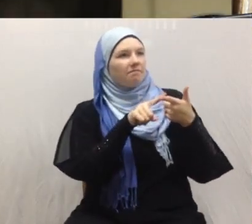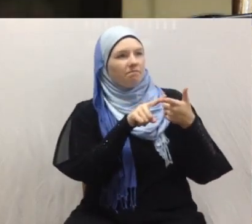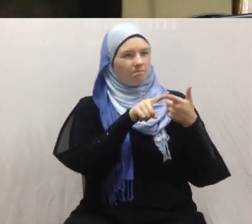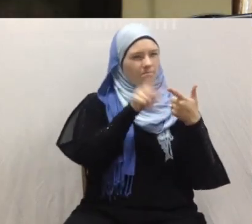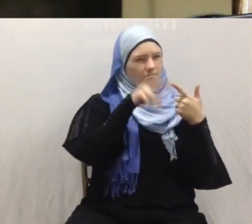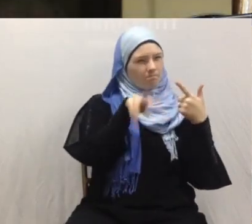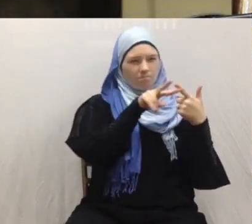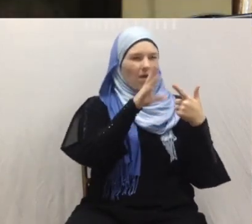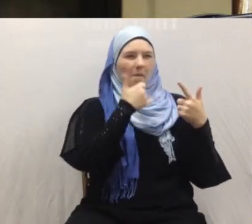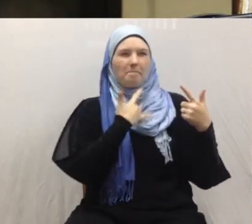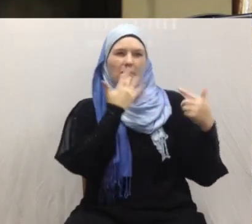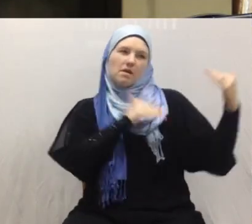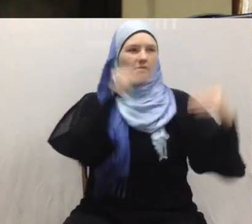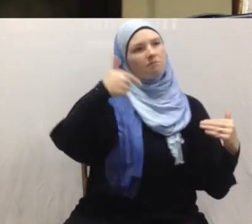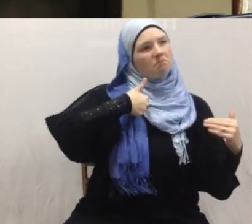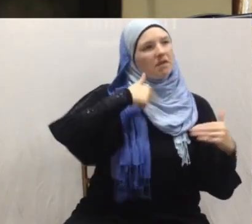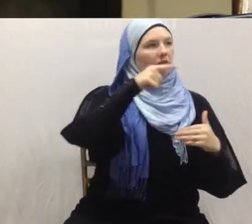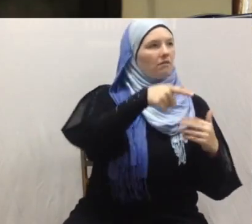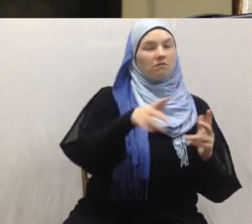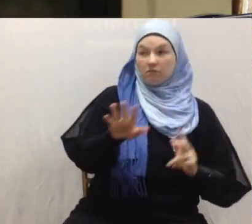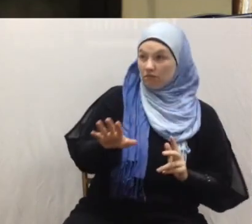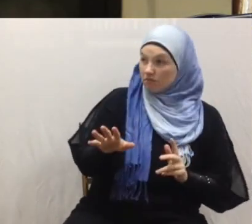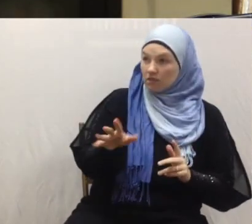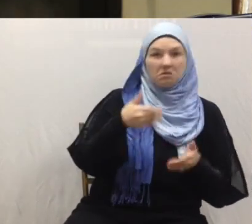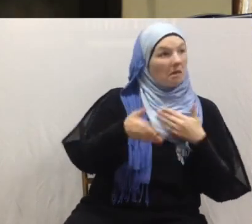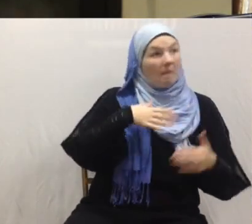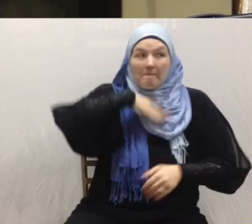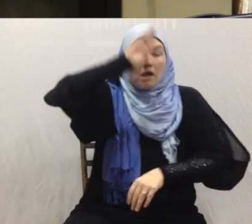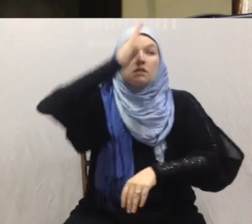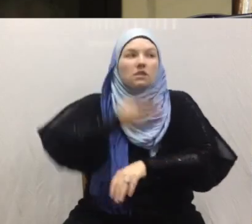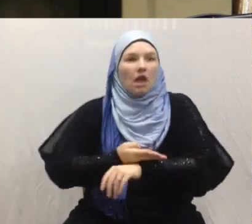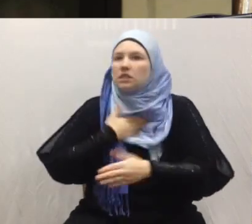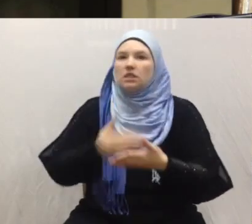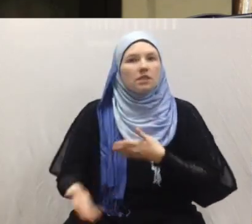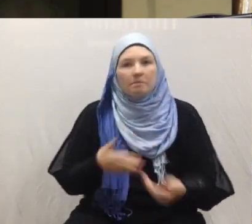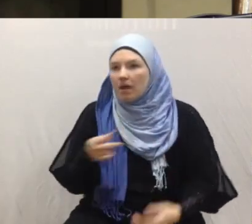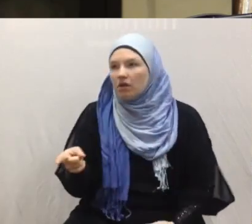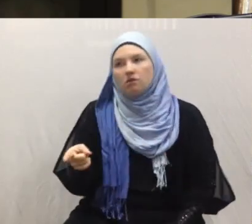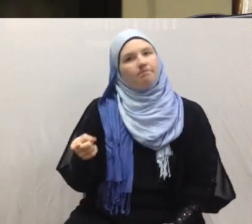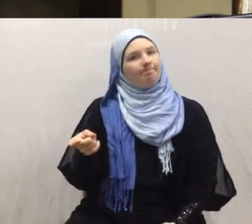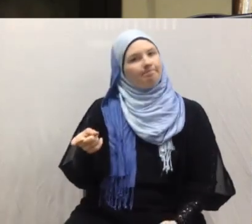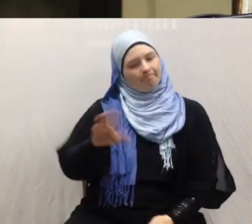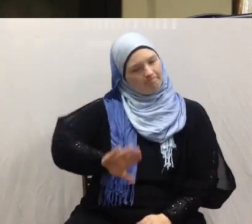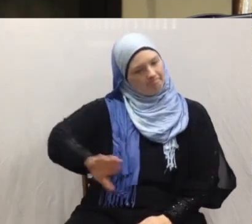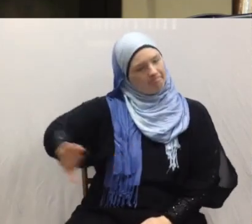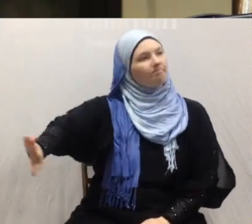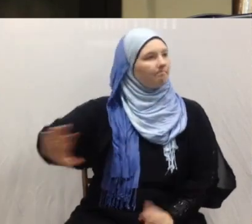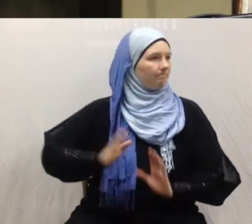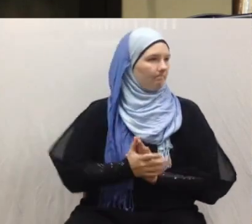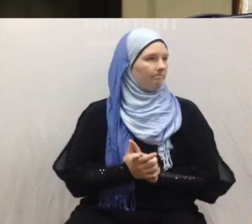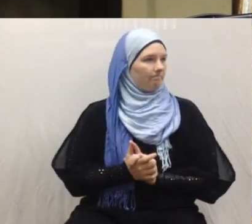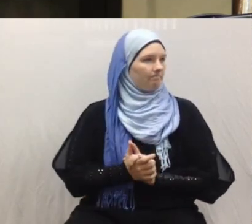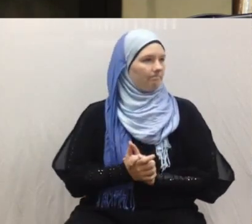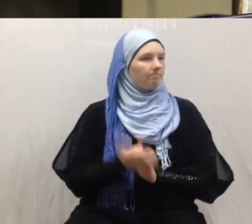animosity, rumors, innuendos, anything that breaks down the ranks of society will have to be met by